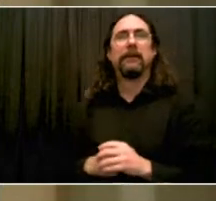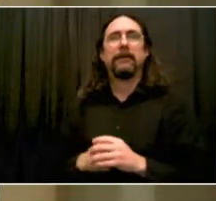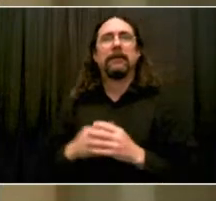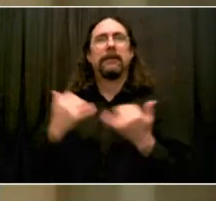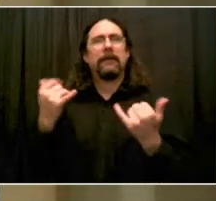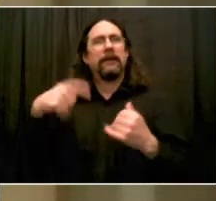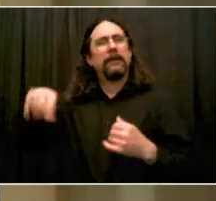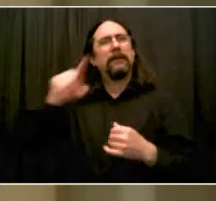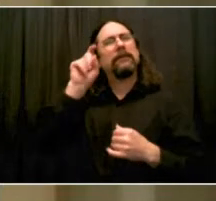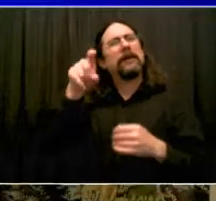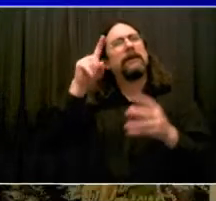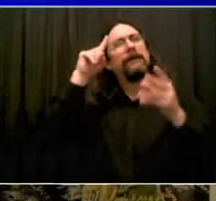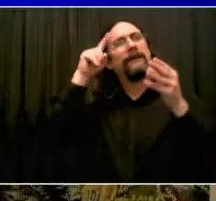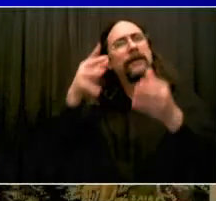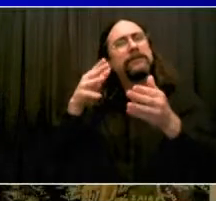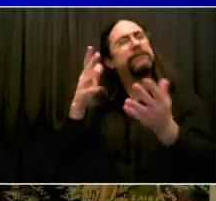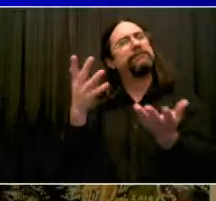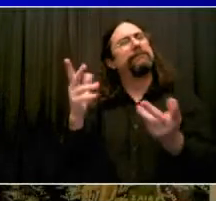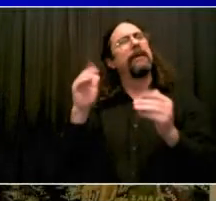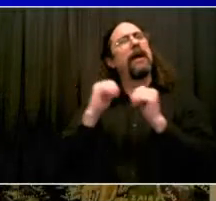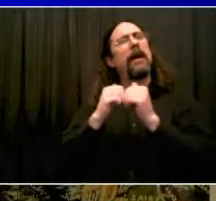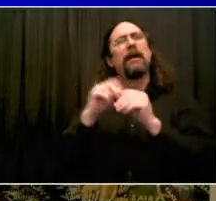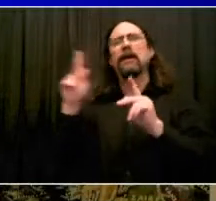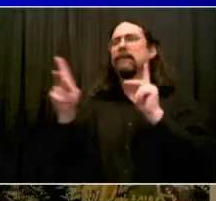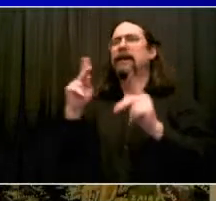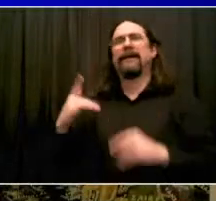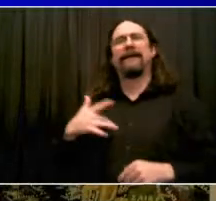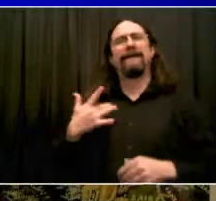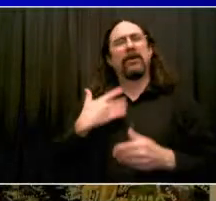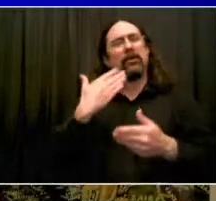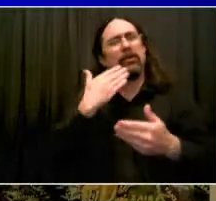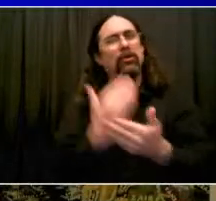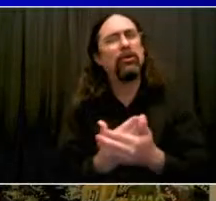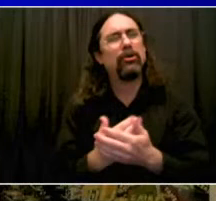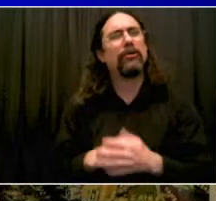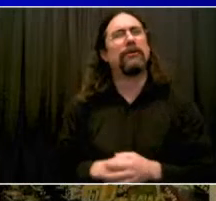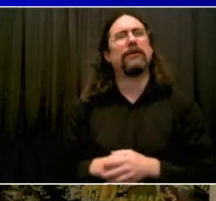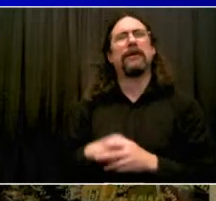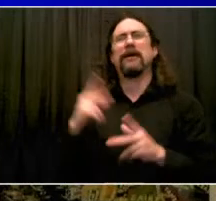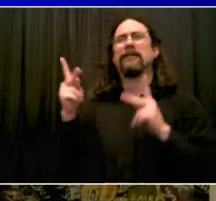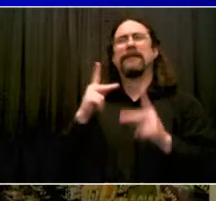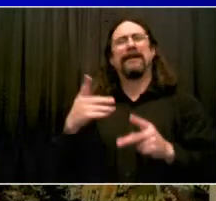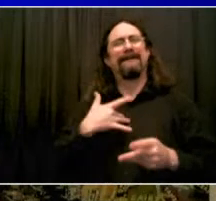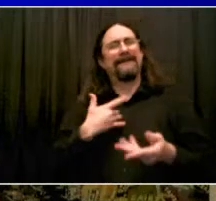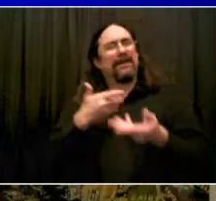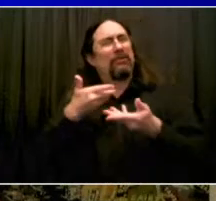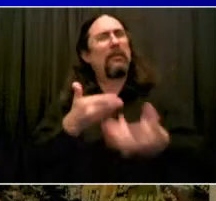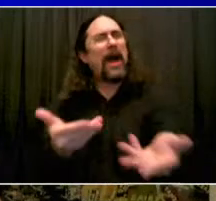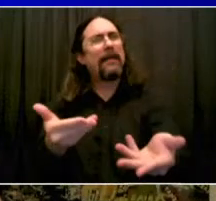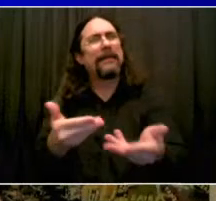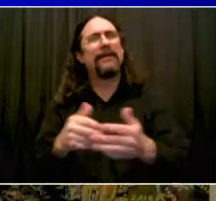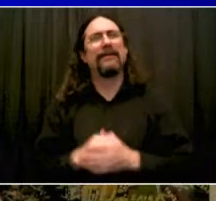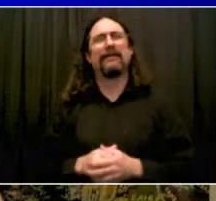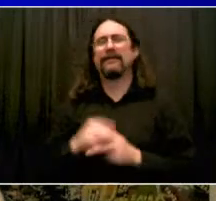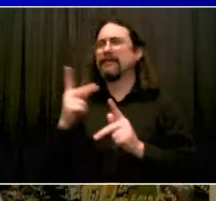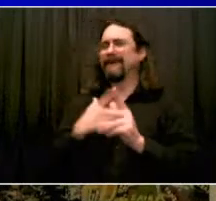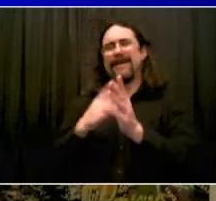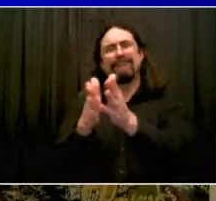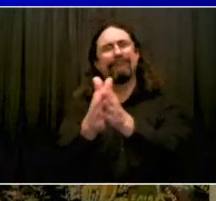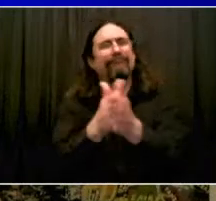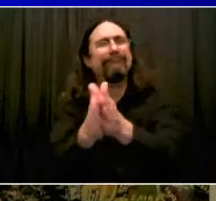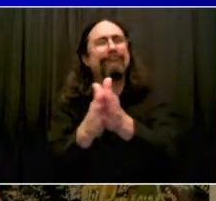EDC. Well, Danny, thank you so much. I have total confidence in you. I've watched your work. I've